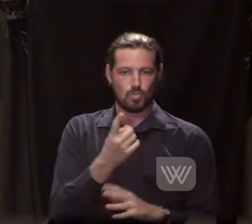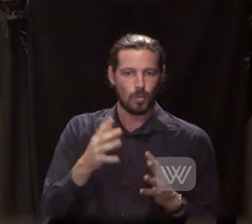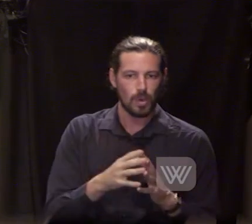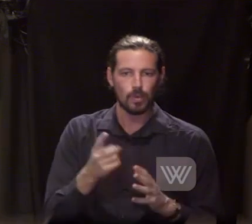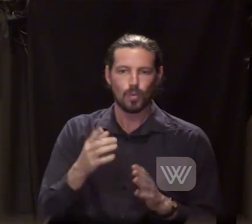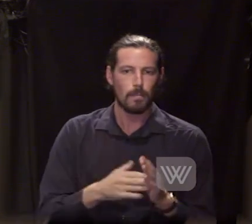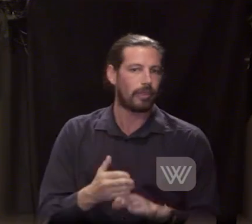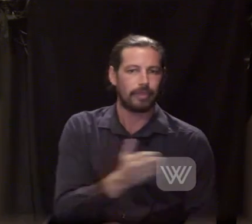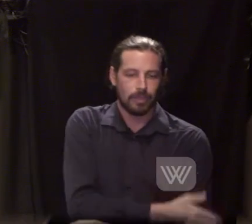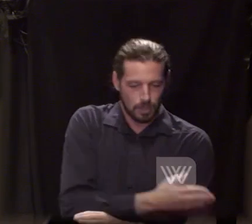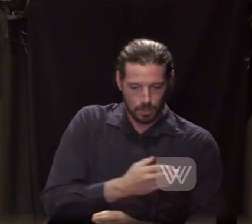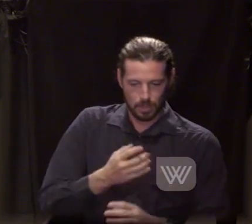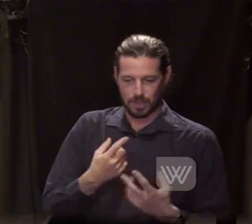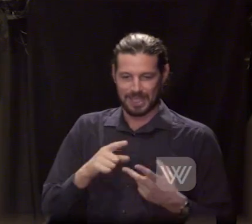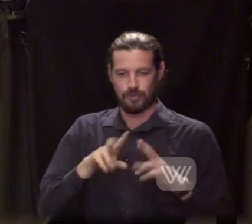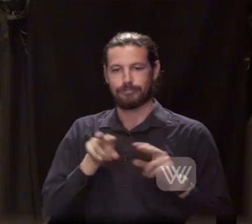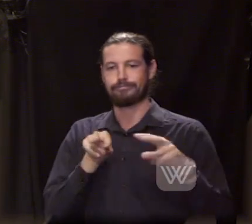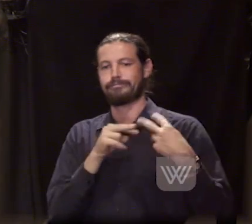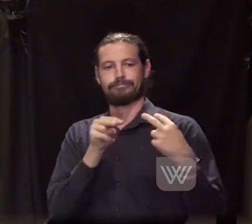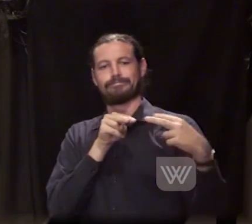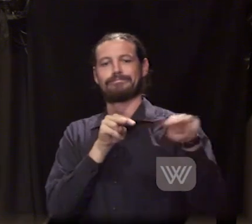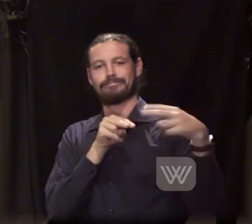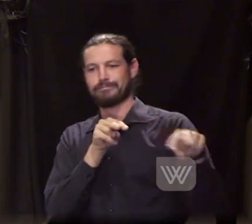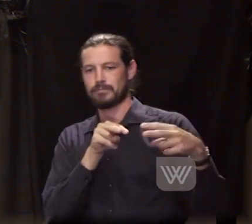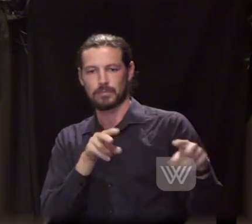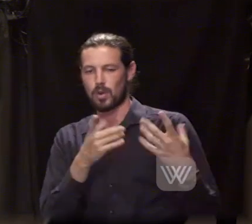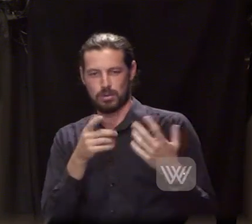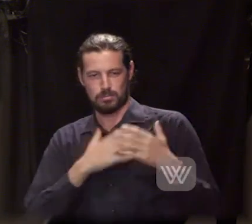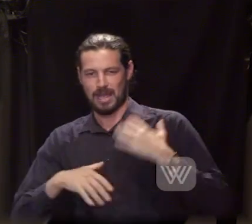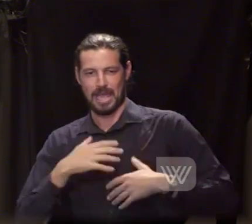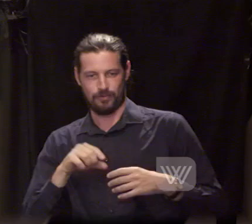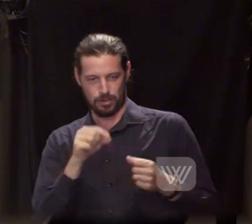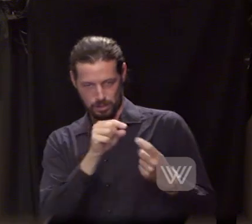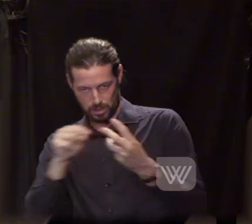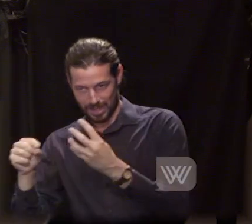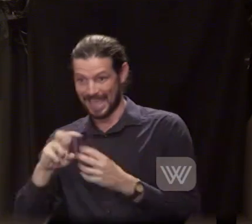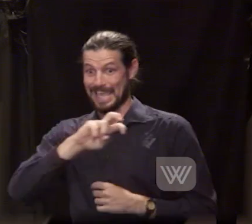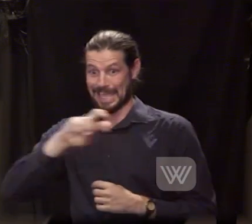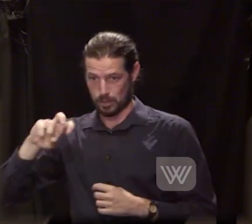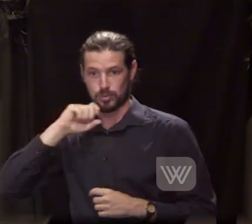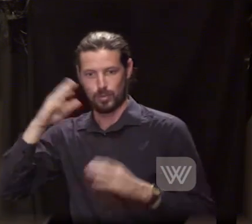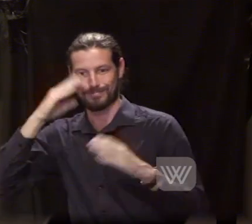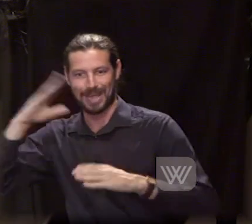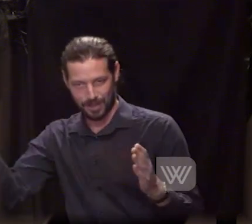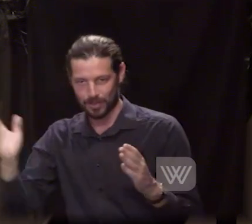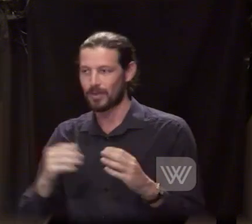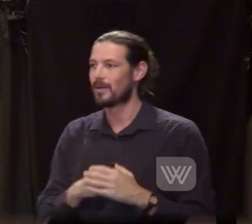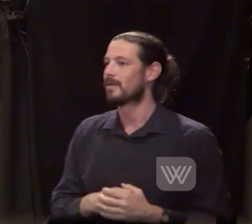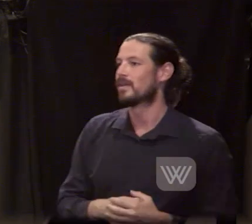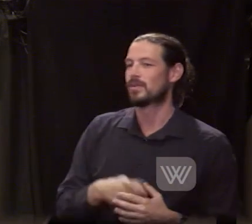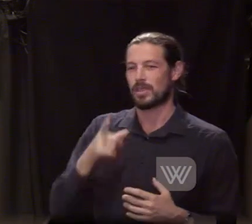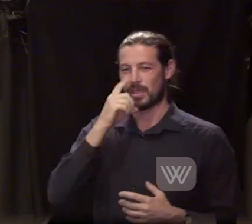blowout happens, that they can say, oh, wait, actually, X, Y, and Z just happened. We know that the argument happens